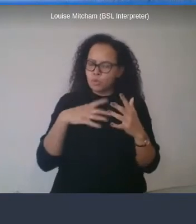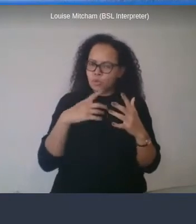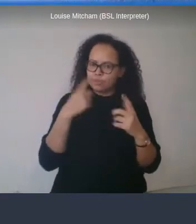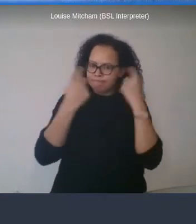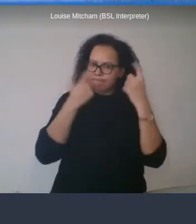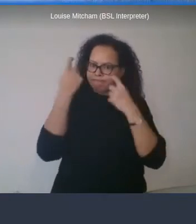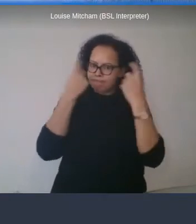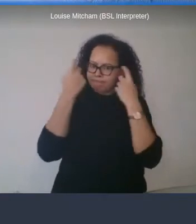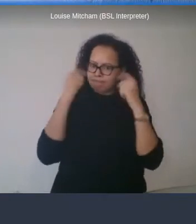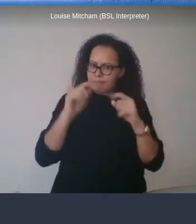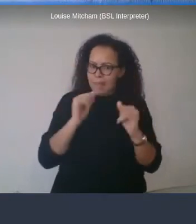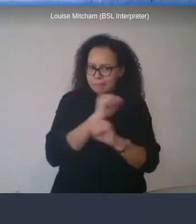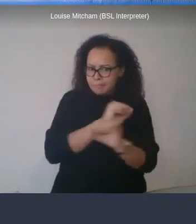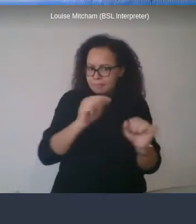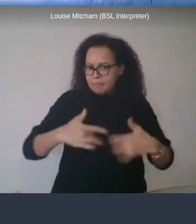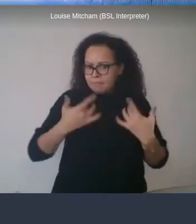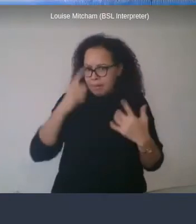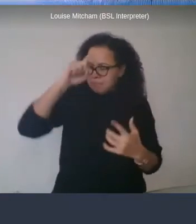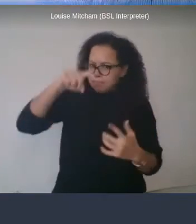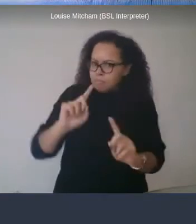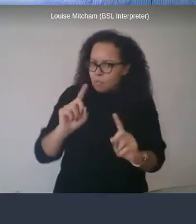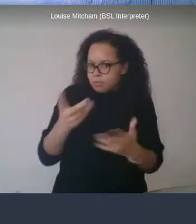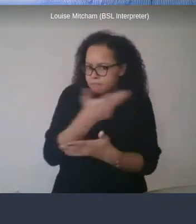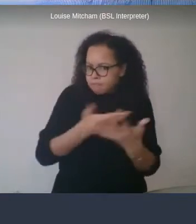might spring to mind for you.